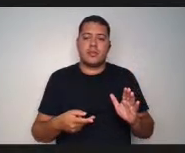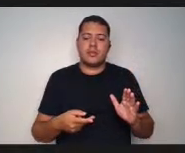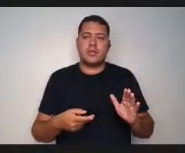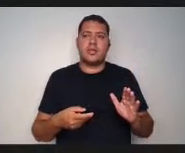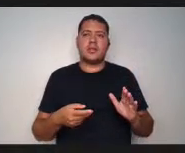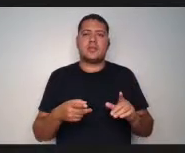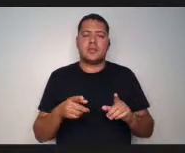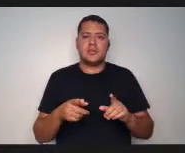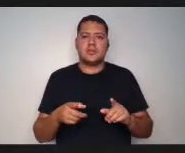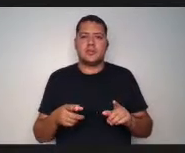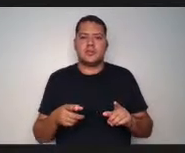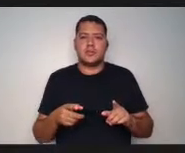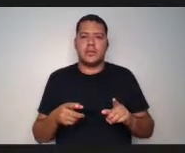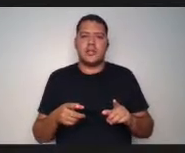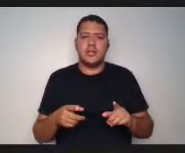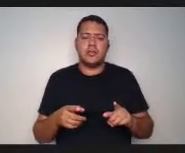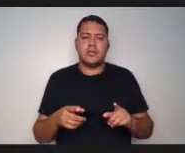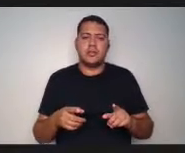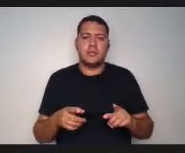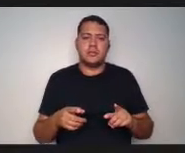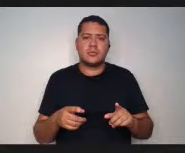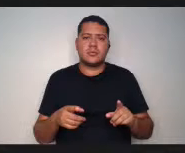are available to promote healthy work.